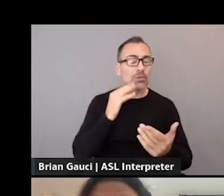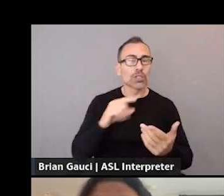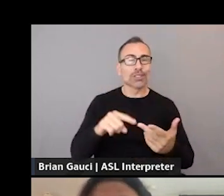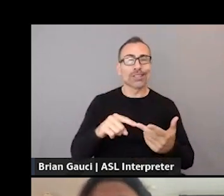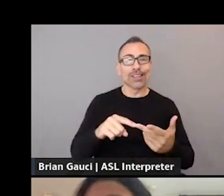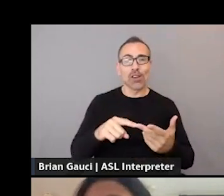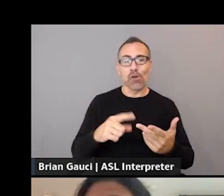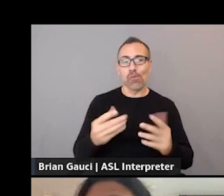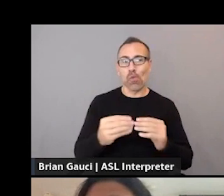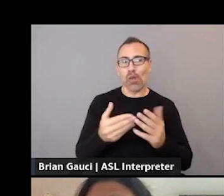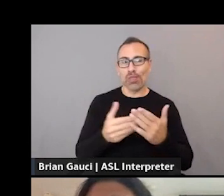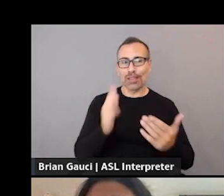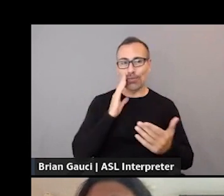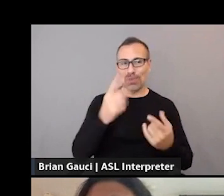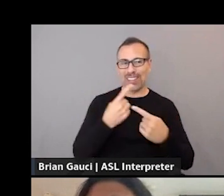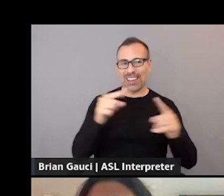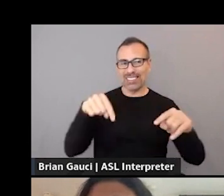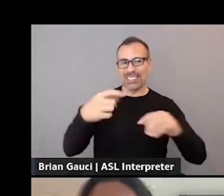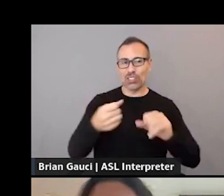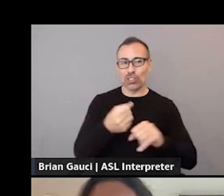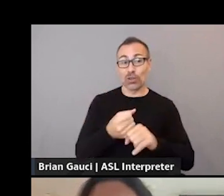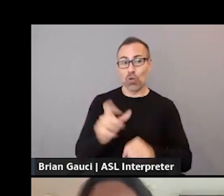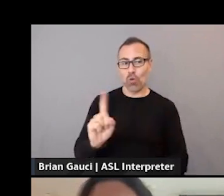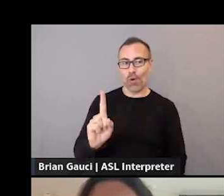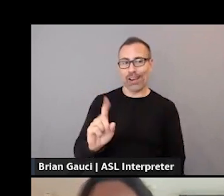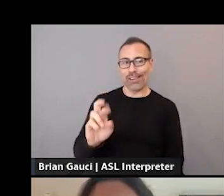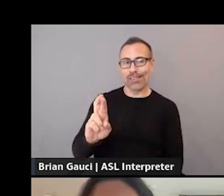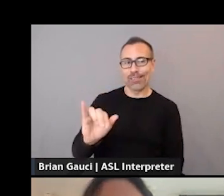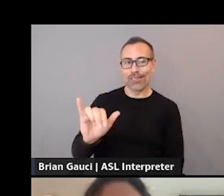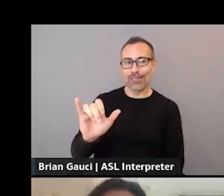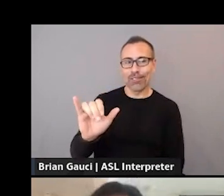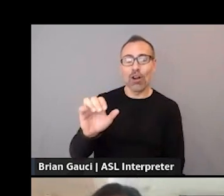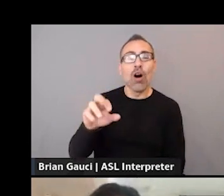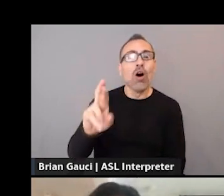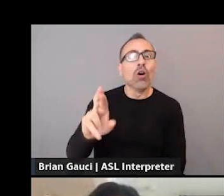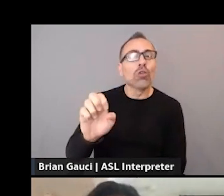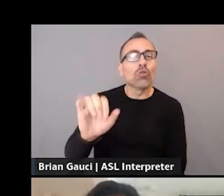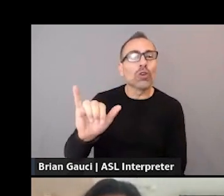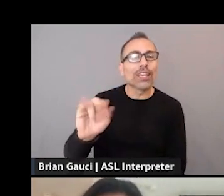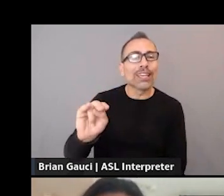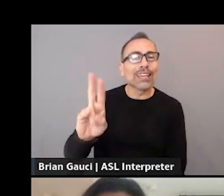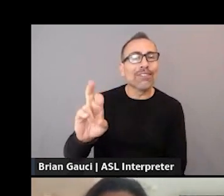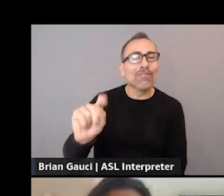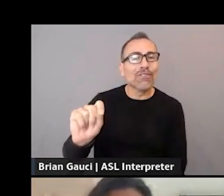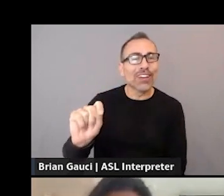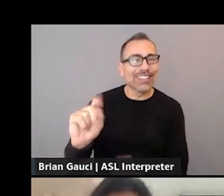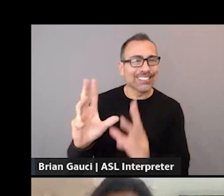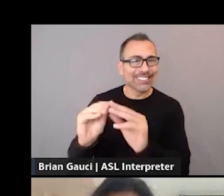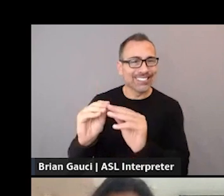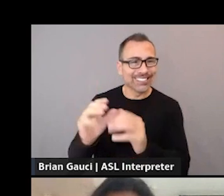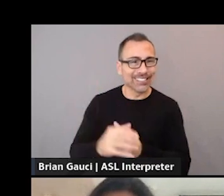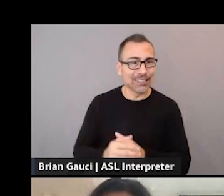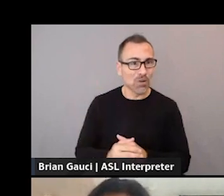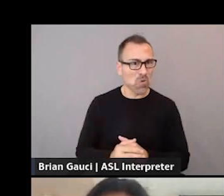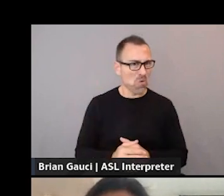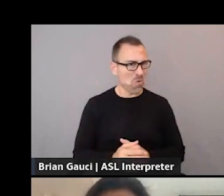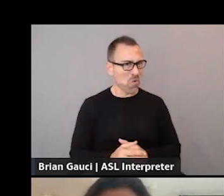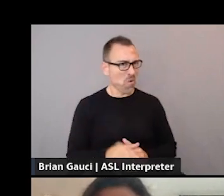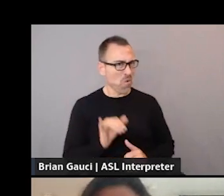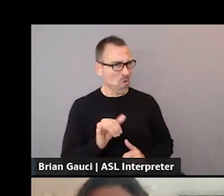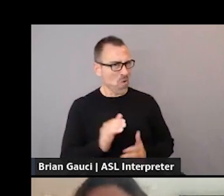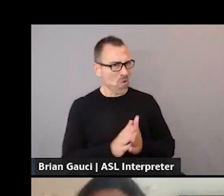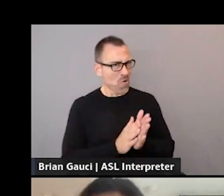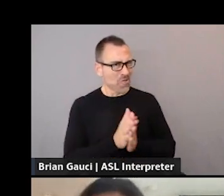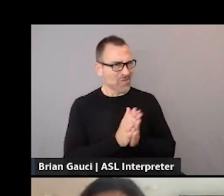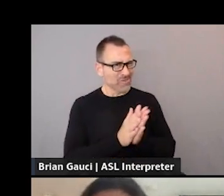this year at reInvent. Oh, nice. Well, that's such a teaser. I can't wait to hear what it is that